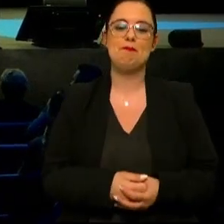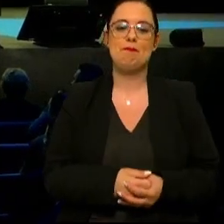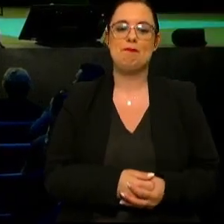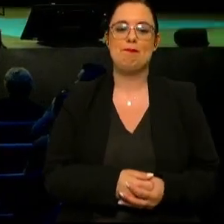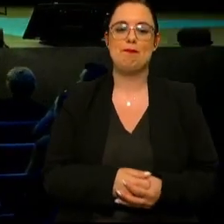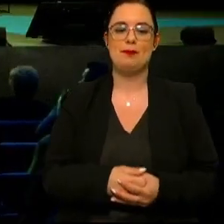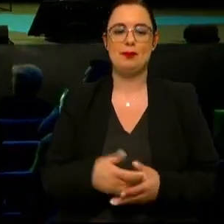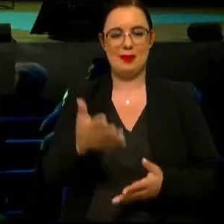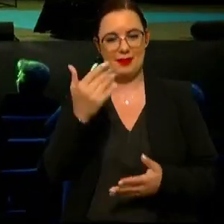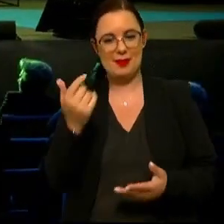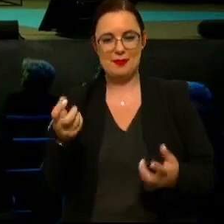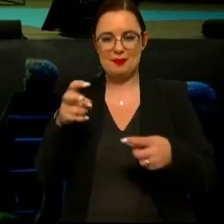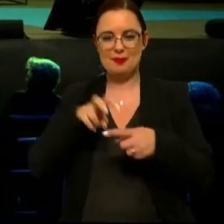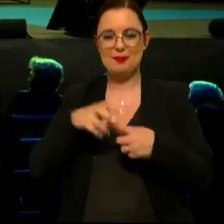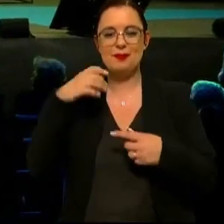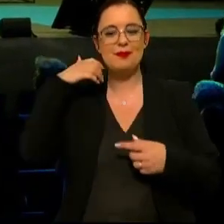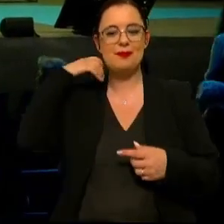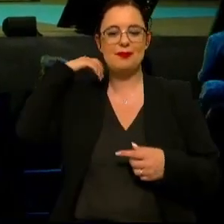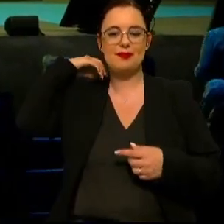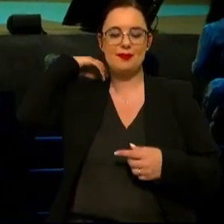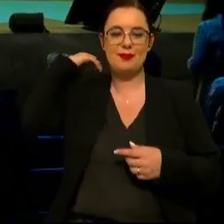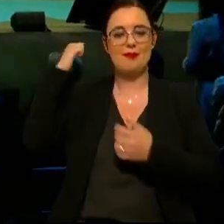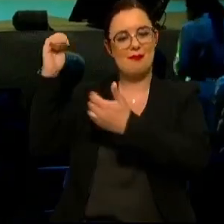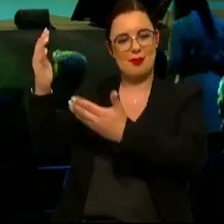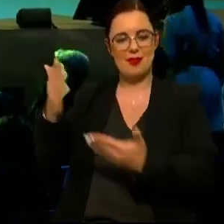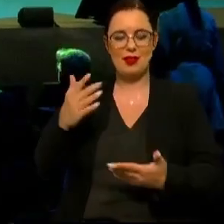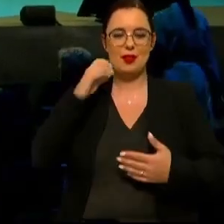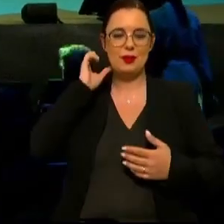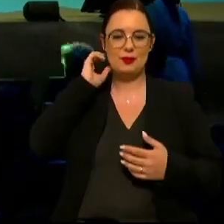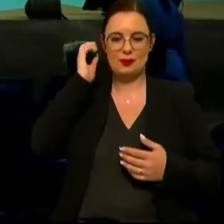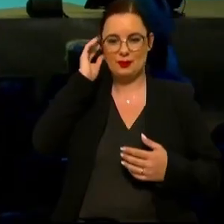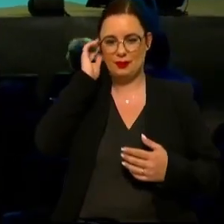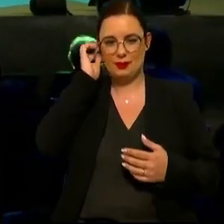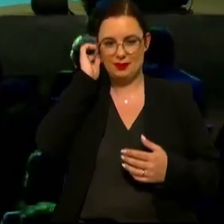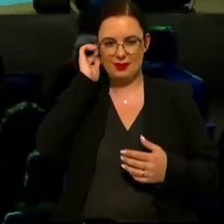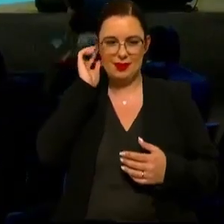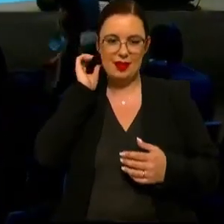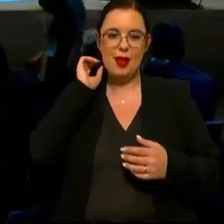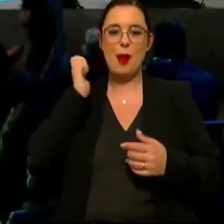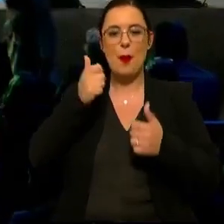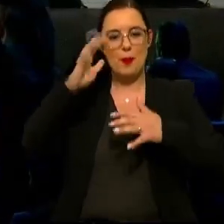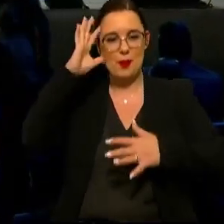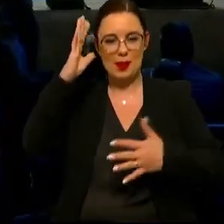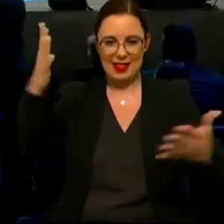Carly you have the floor welcome what are the tower